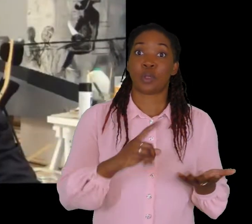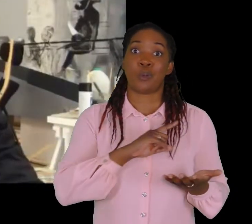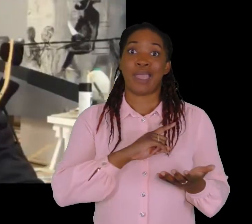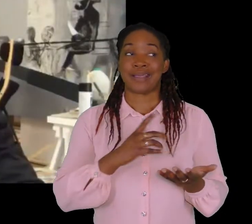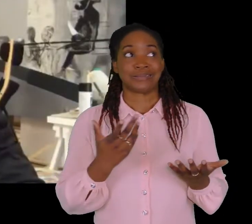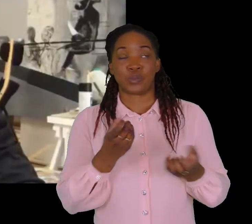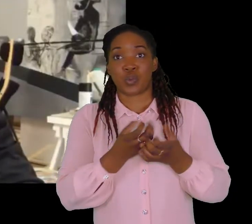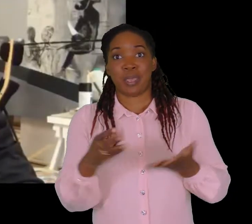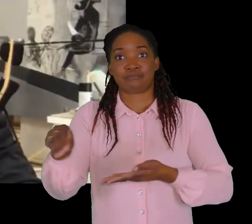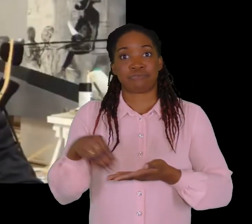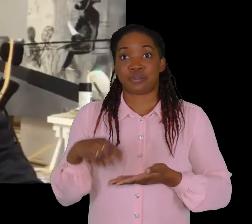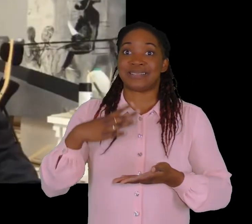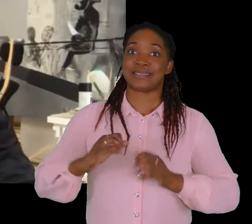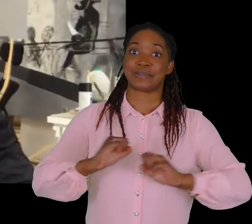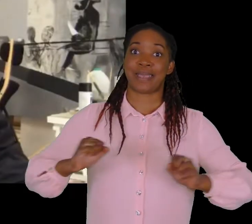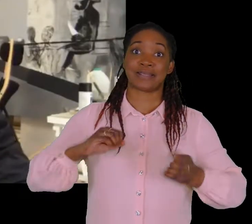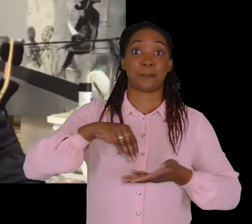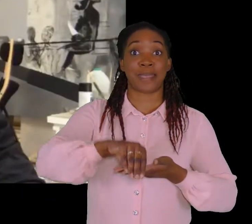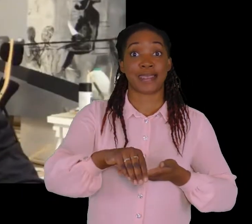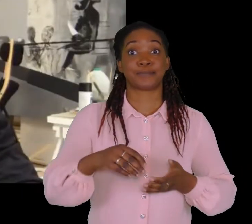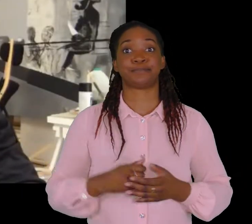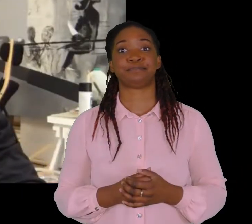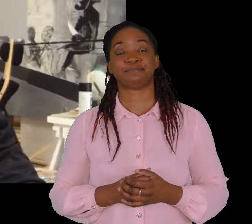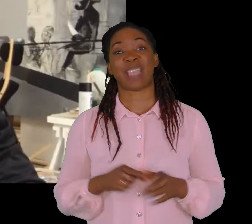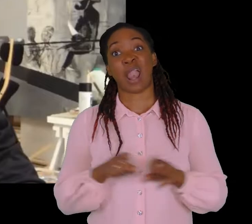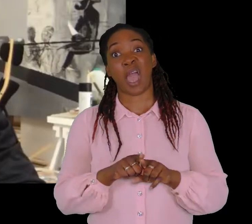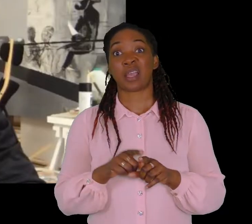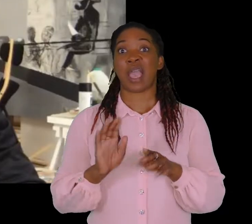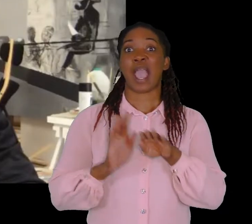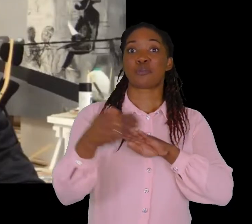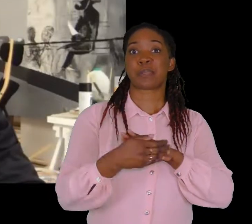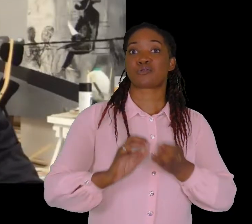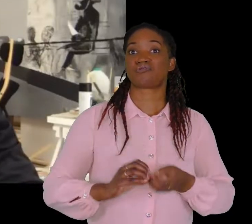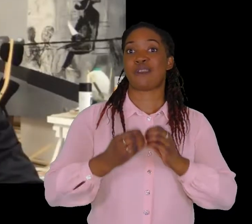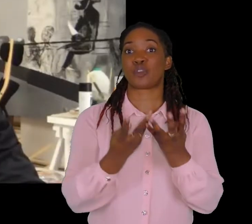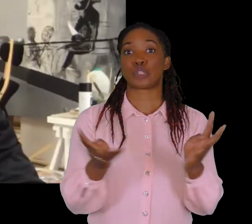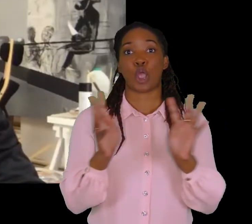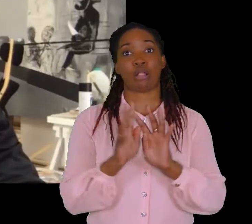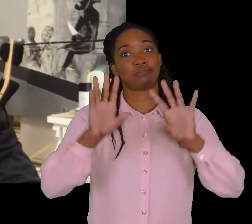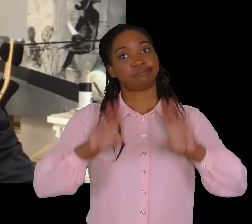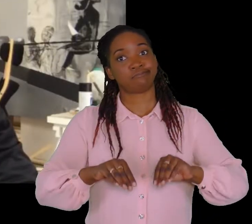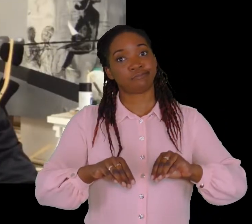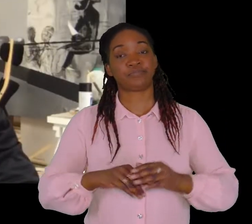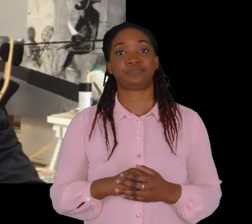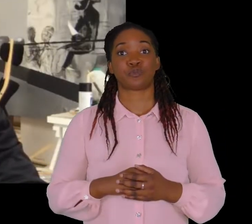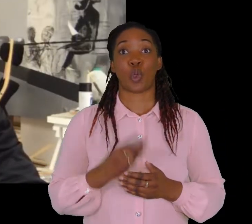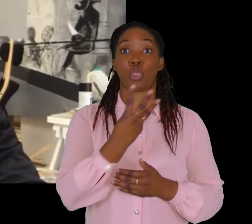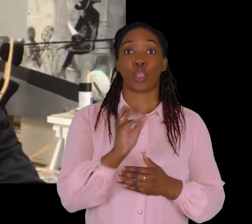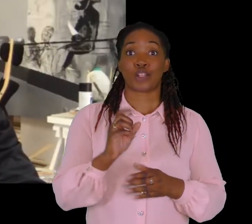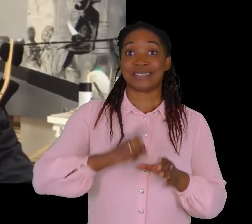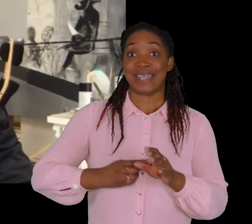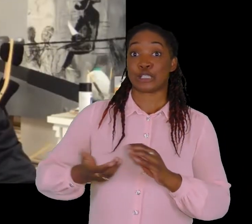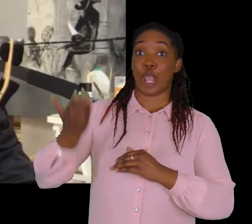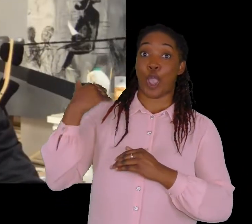the space would cease to exist, as the Caribbean Craft Circle ceased to exist. It's 30